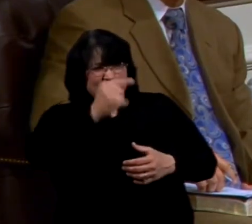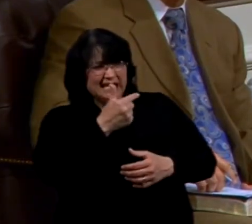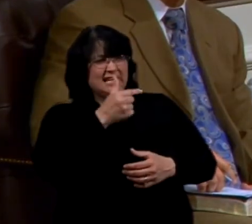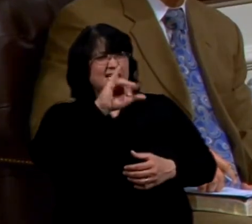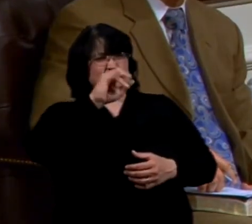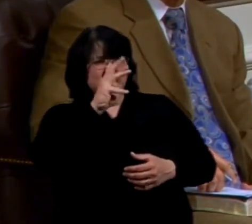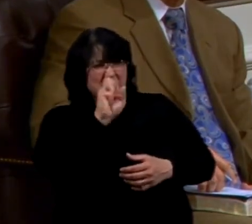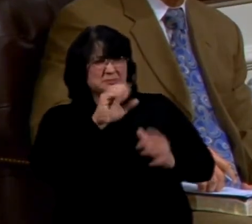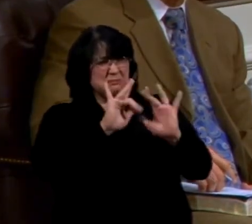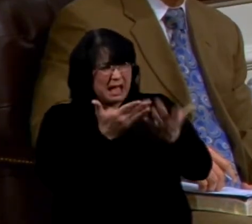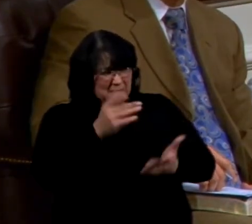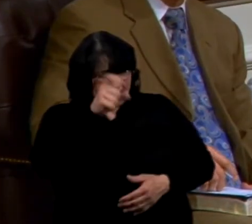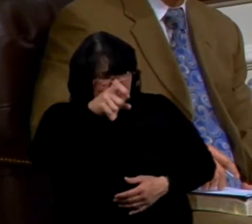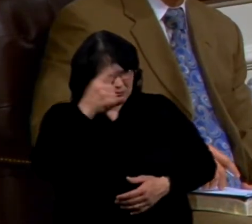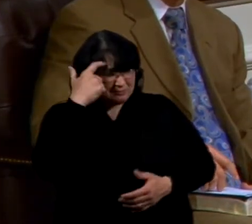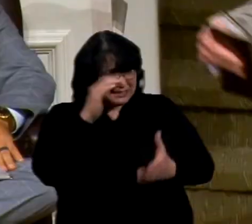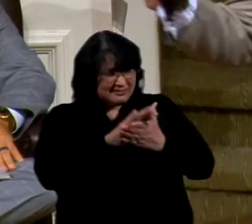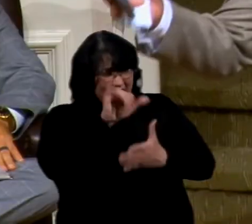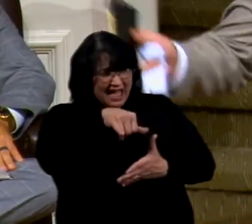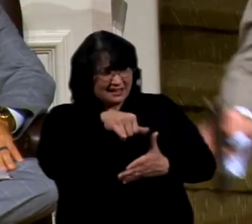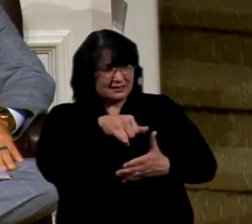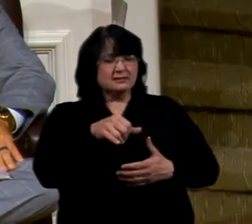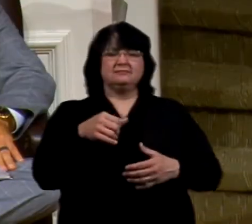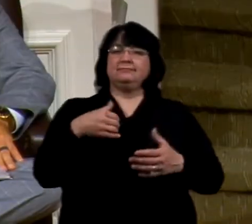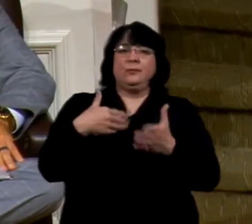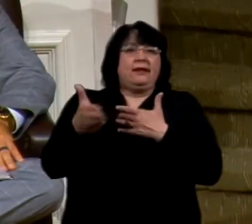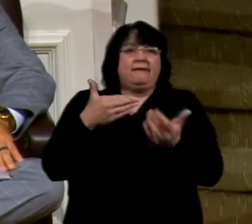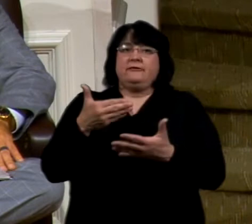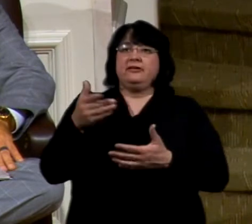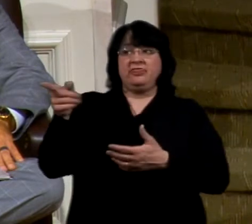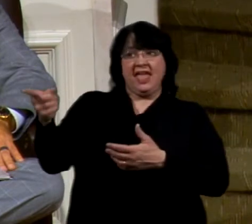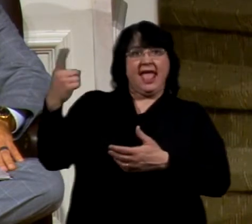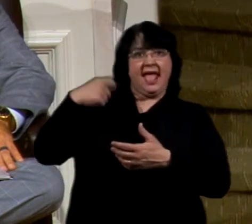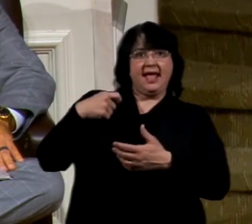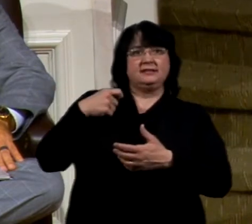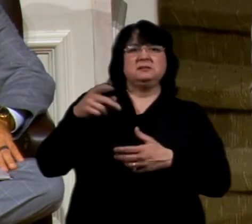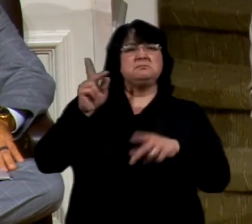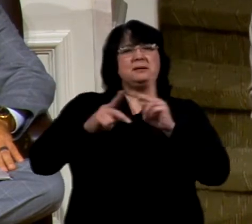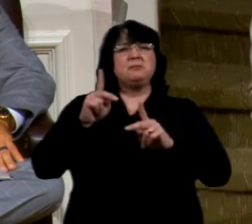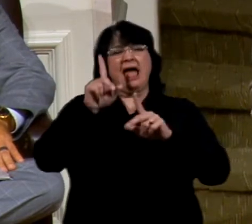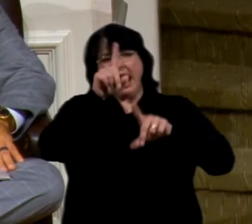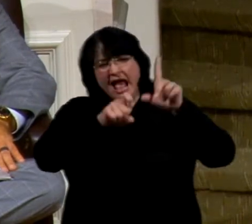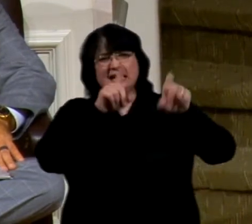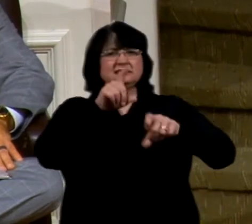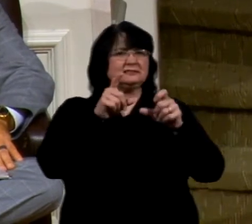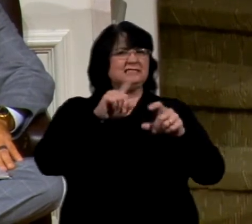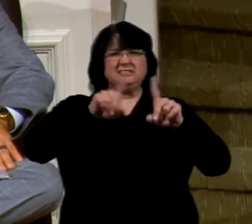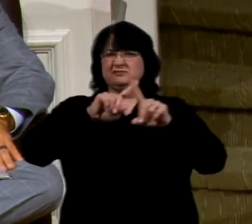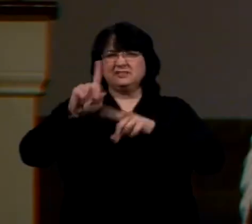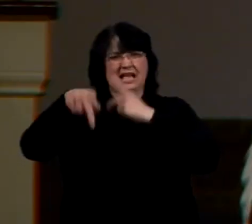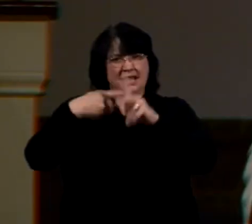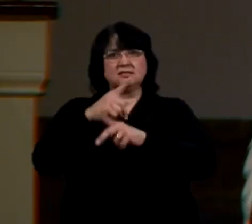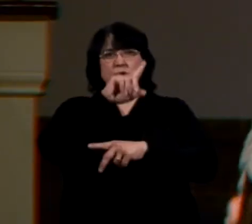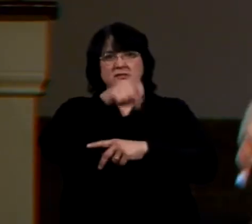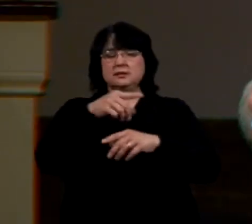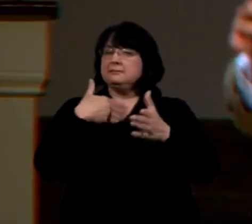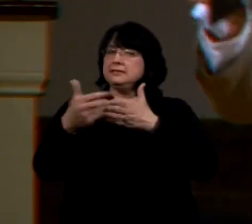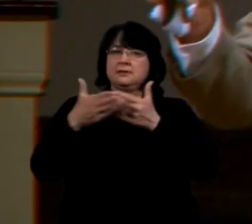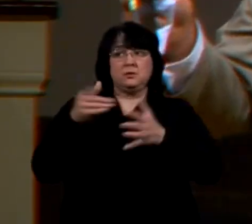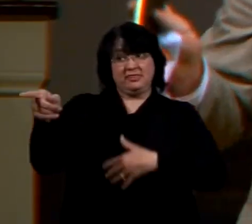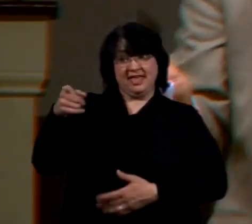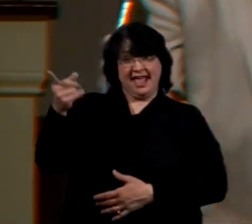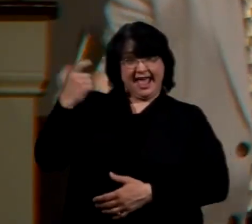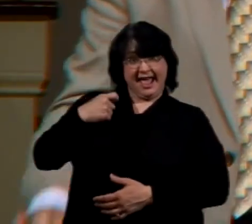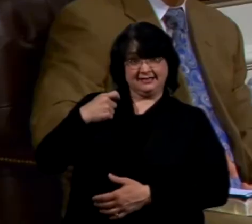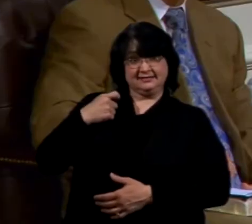that? Or do I have to, whatever it may be, you'll get all kinds of questions. No matter what the question is, no